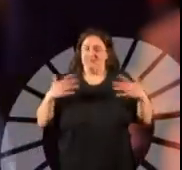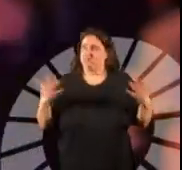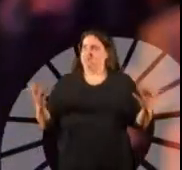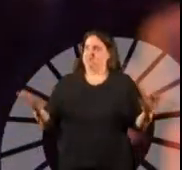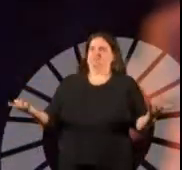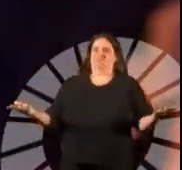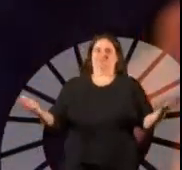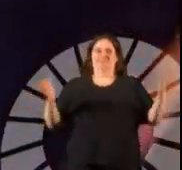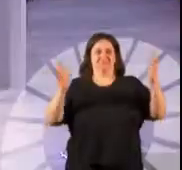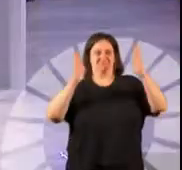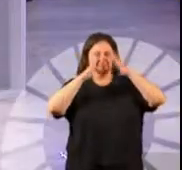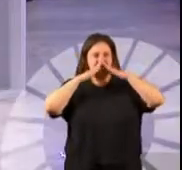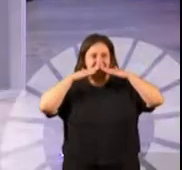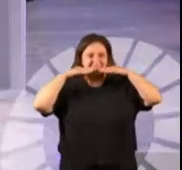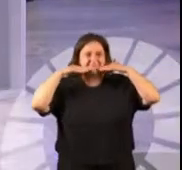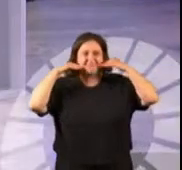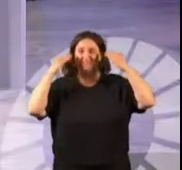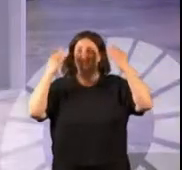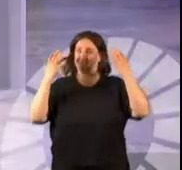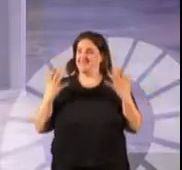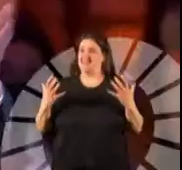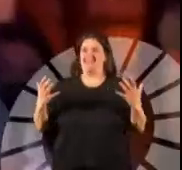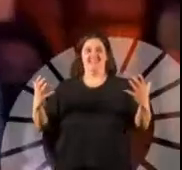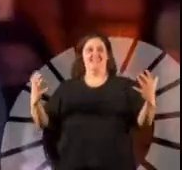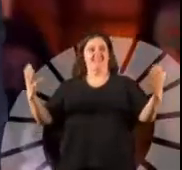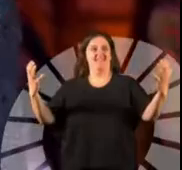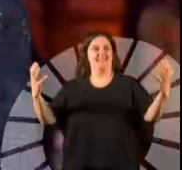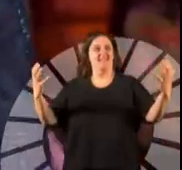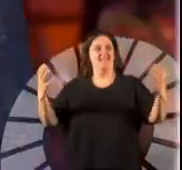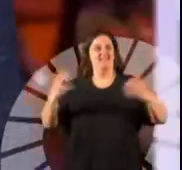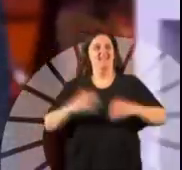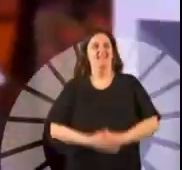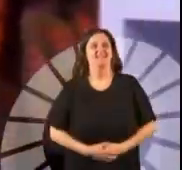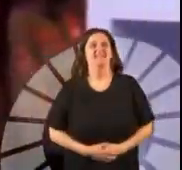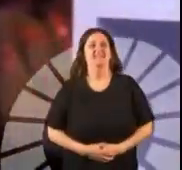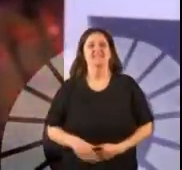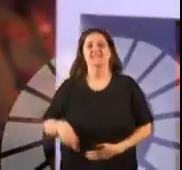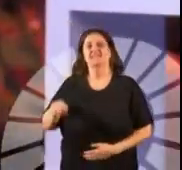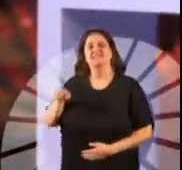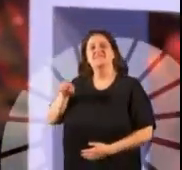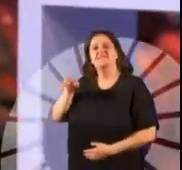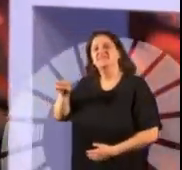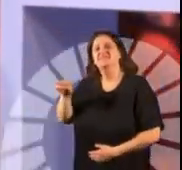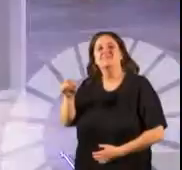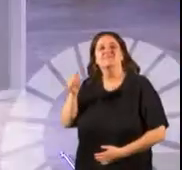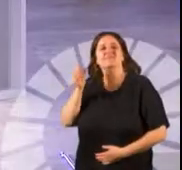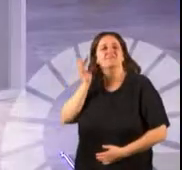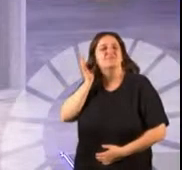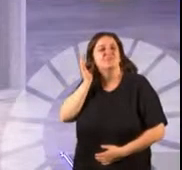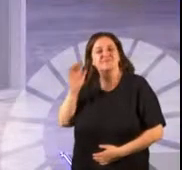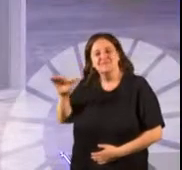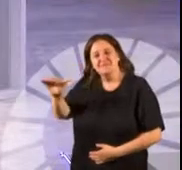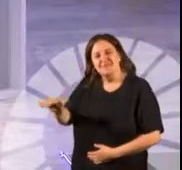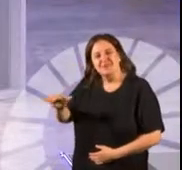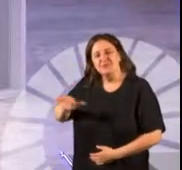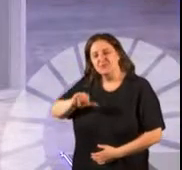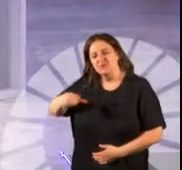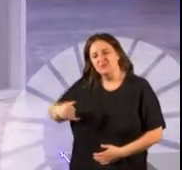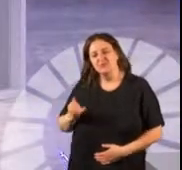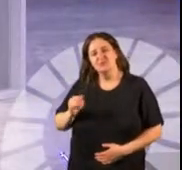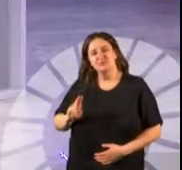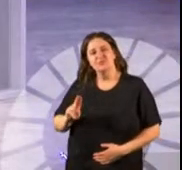Julieta. And as President Macron just said, this truly is not only